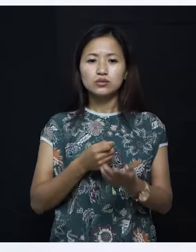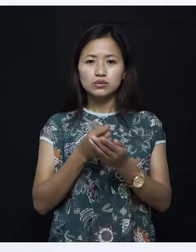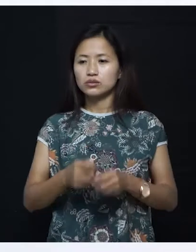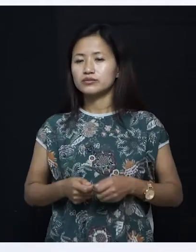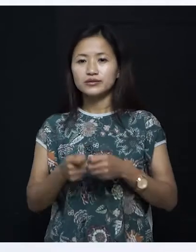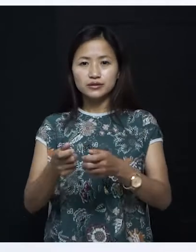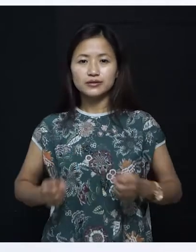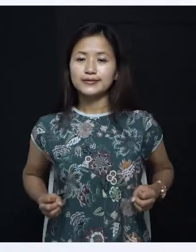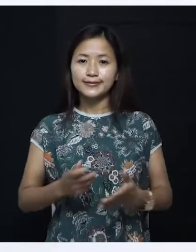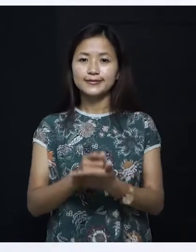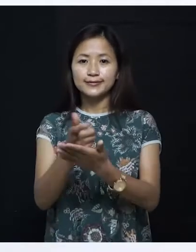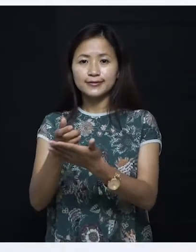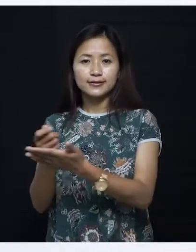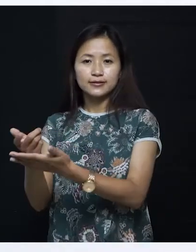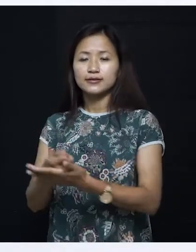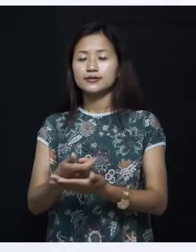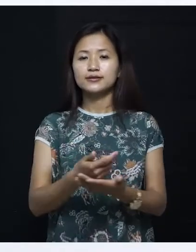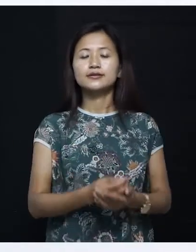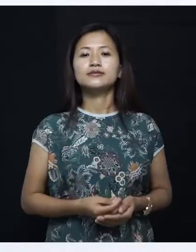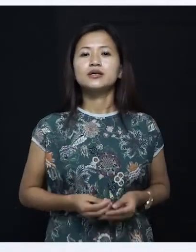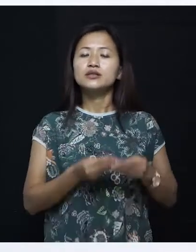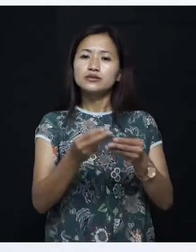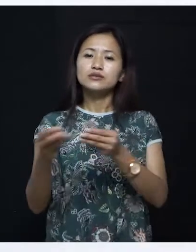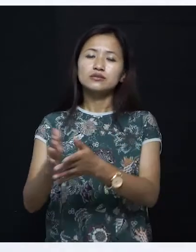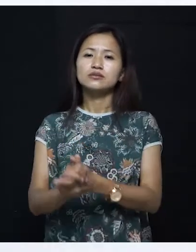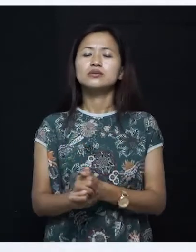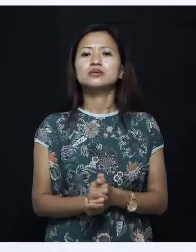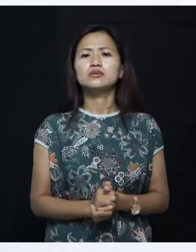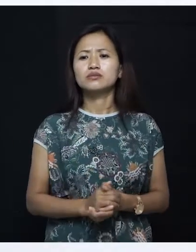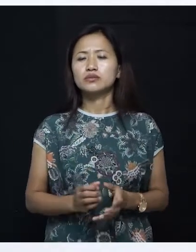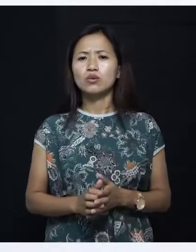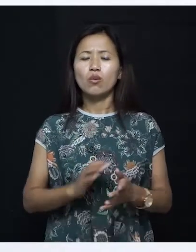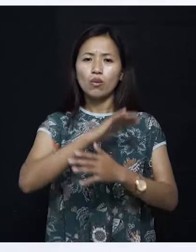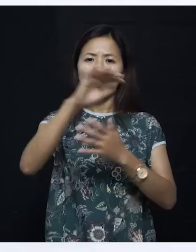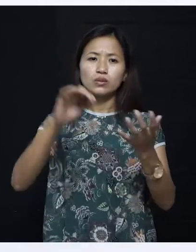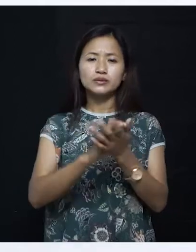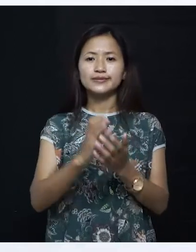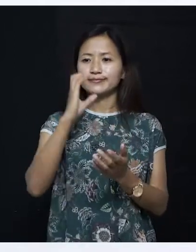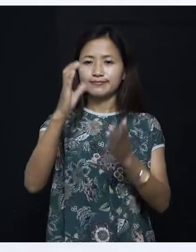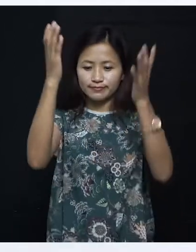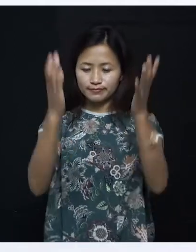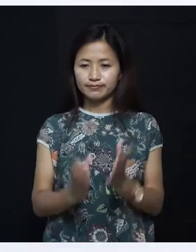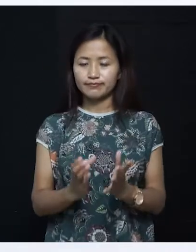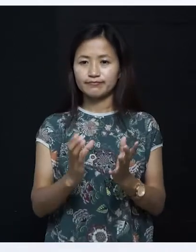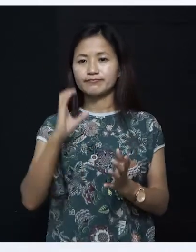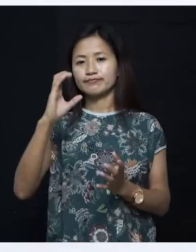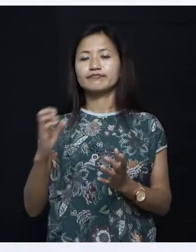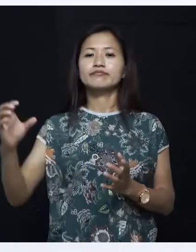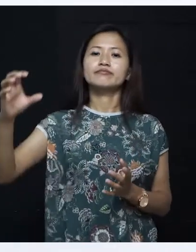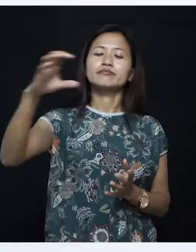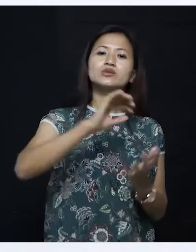does. We talk about nowadays, okay, you students, we are so much into branded goods, right? You are so